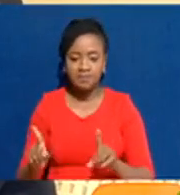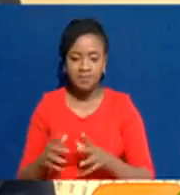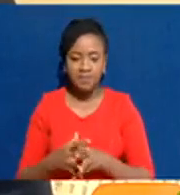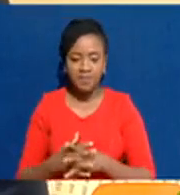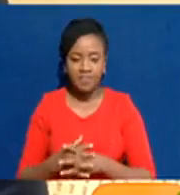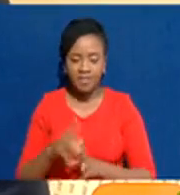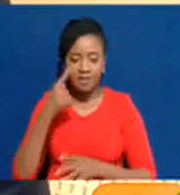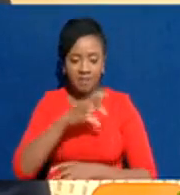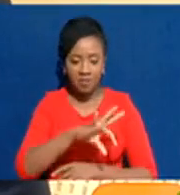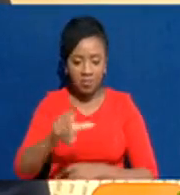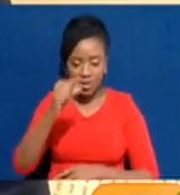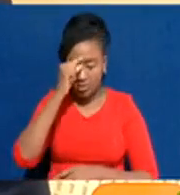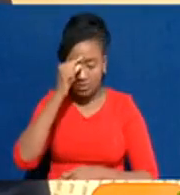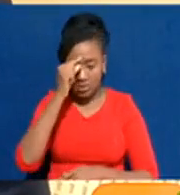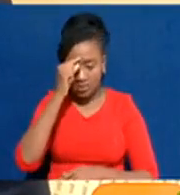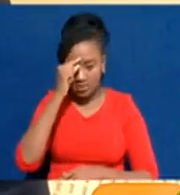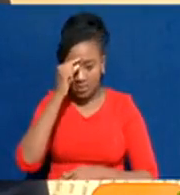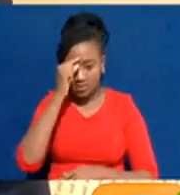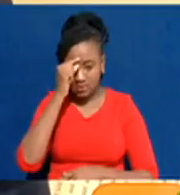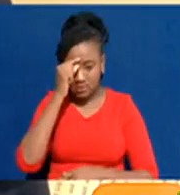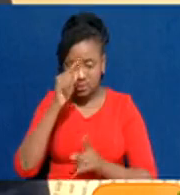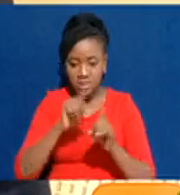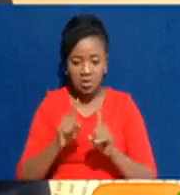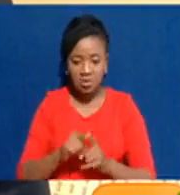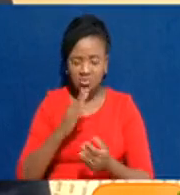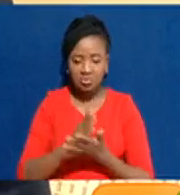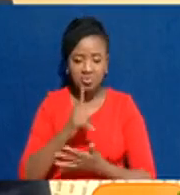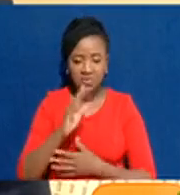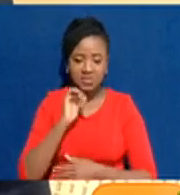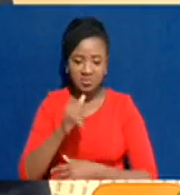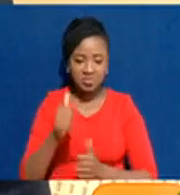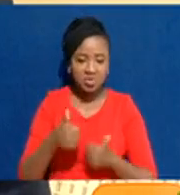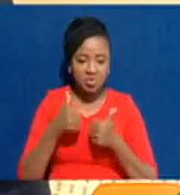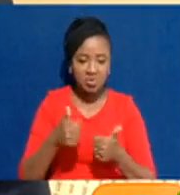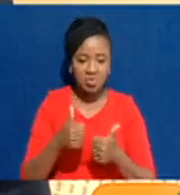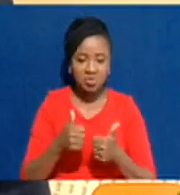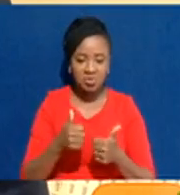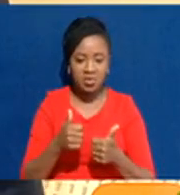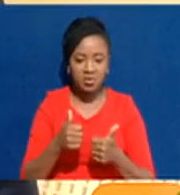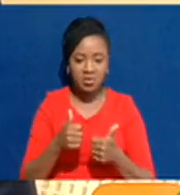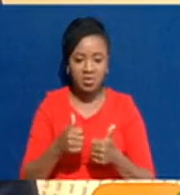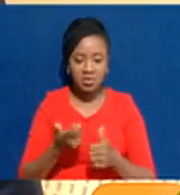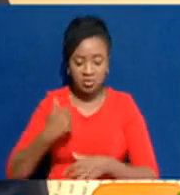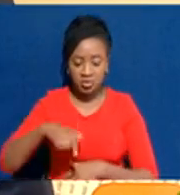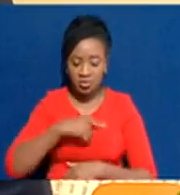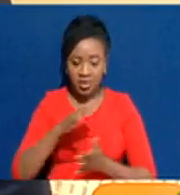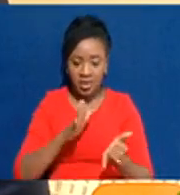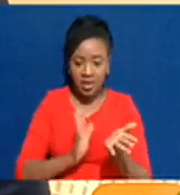for county governments, which will not really be good enough. So in our